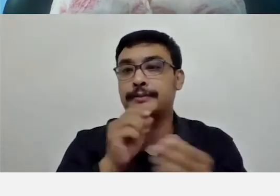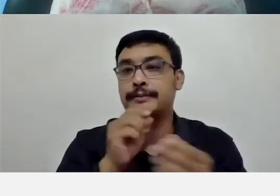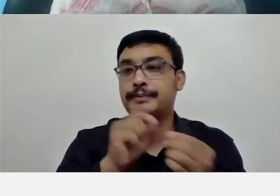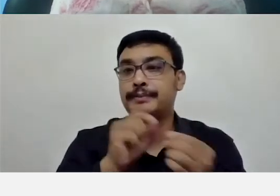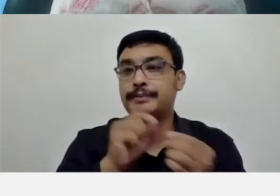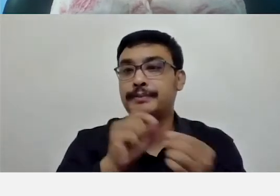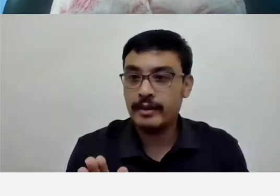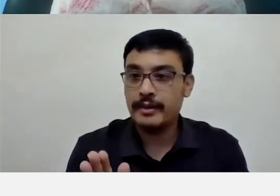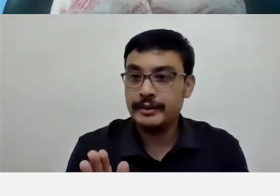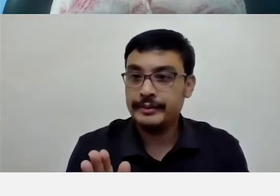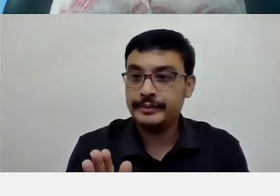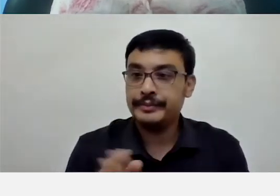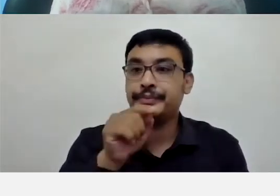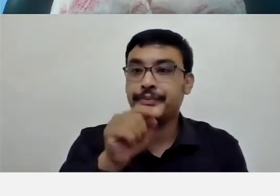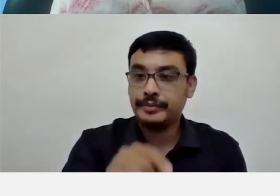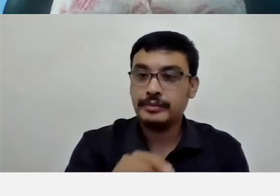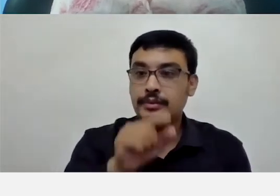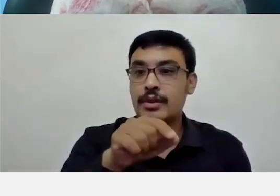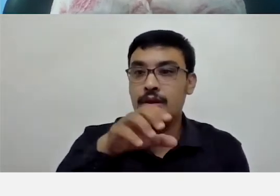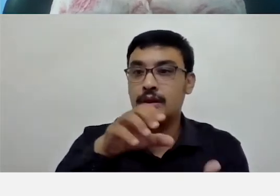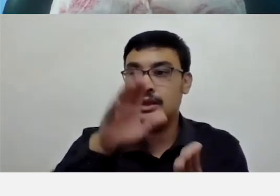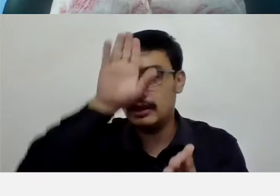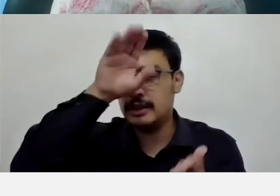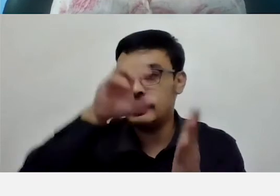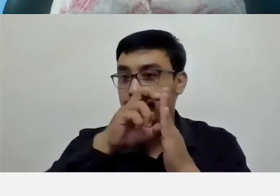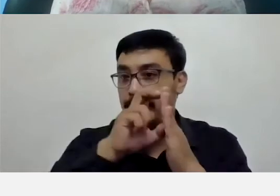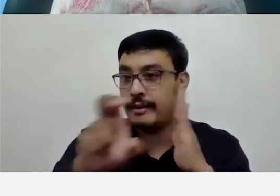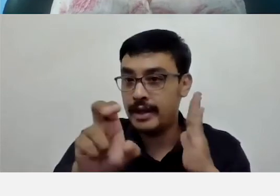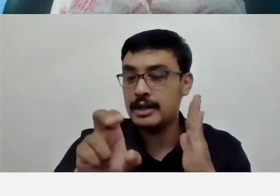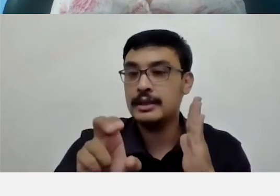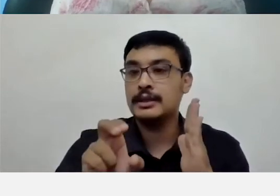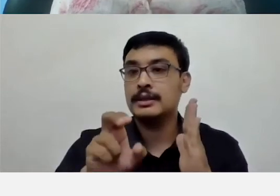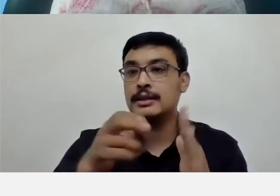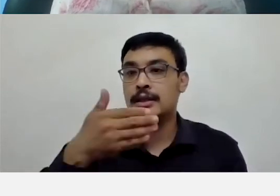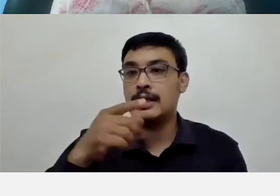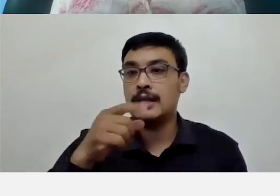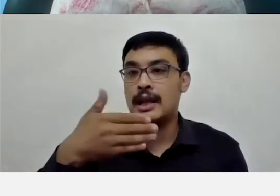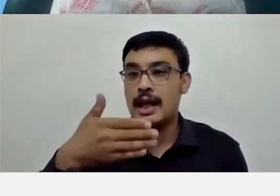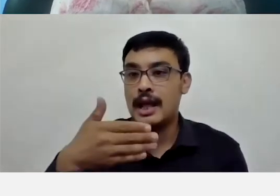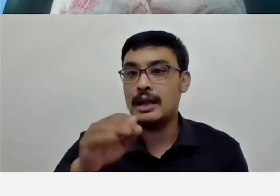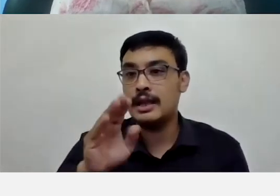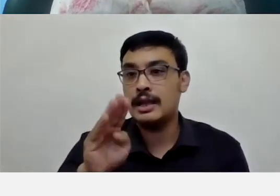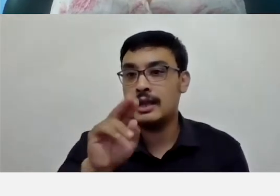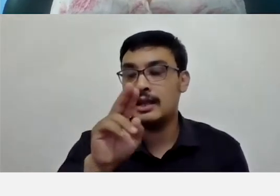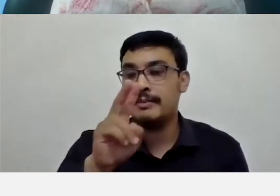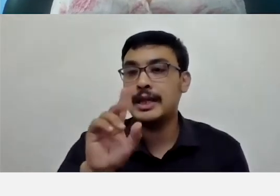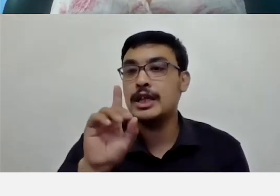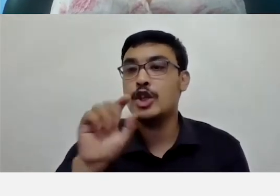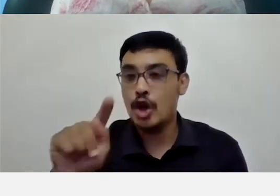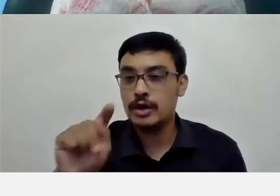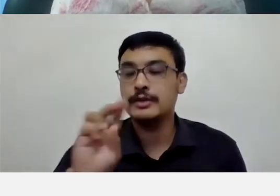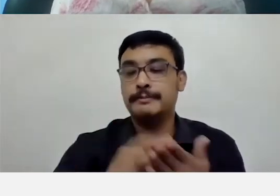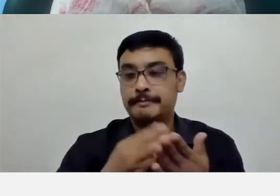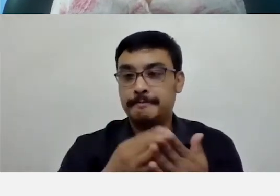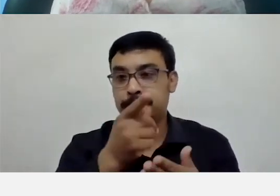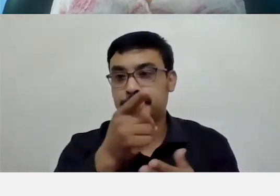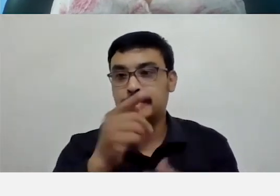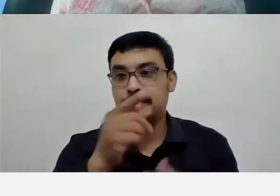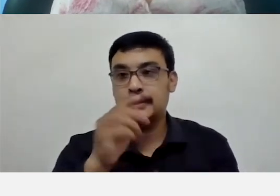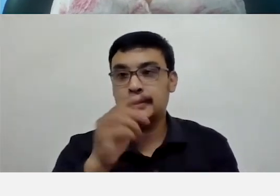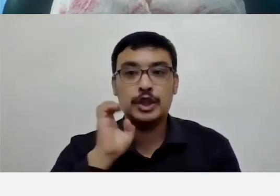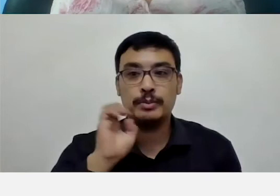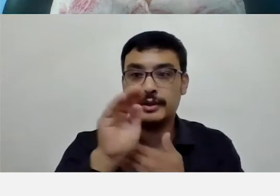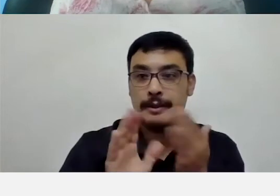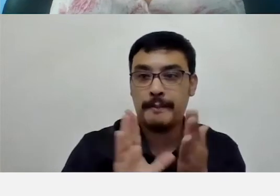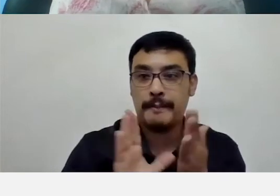to the Nekancha Darbar, we can find the Lal Baitak. Lal Baitak is a European structure